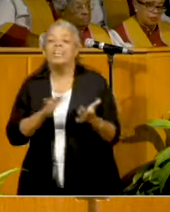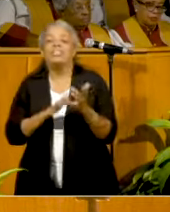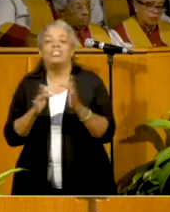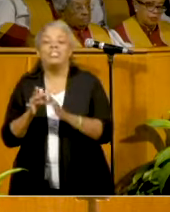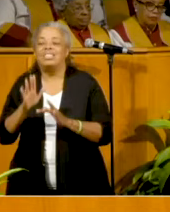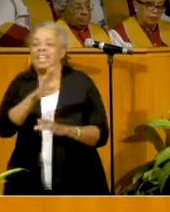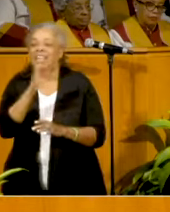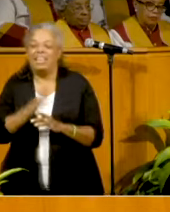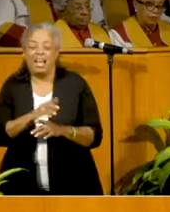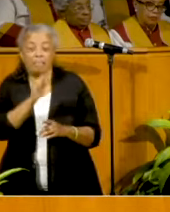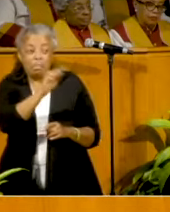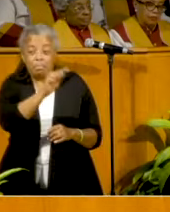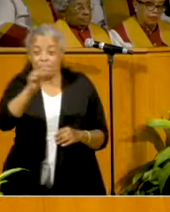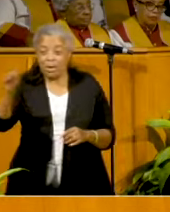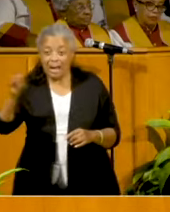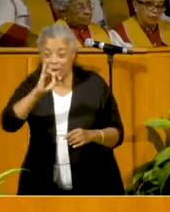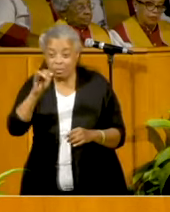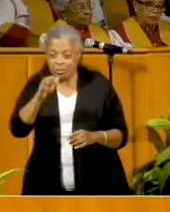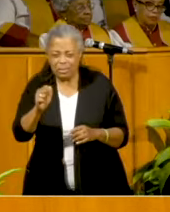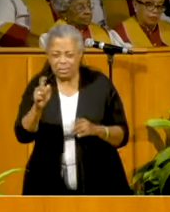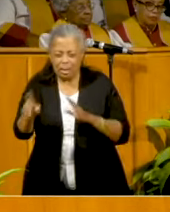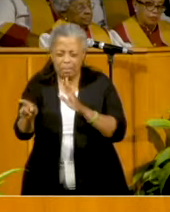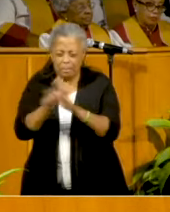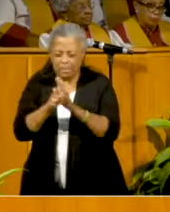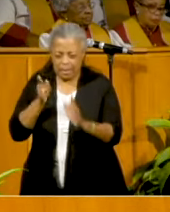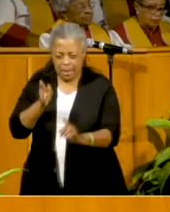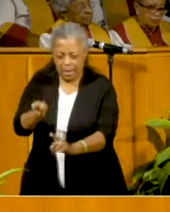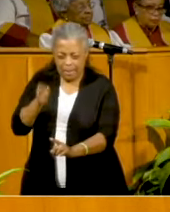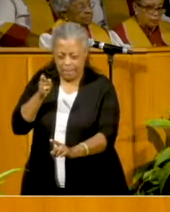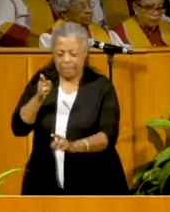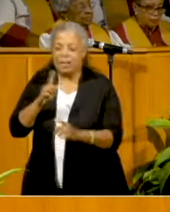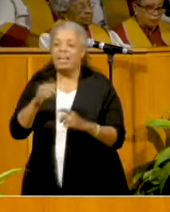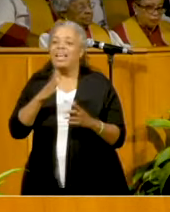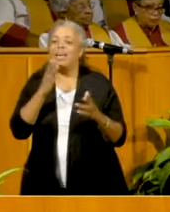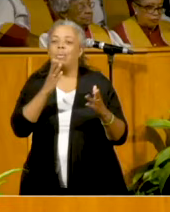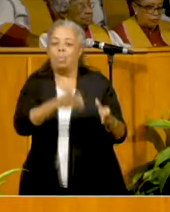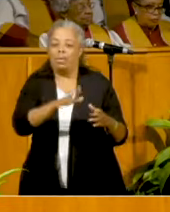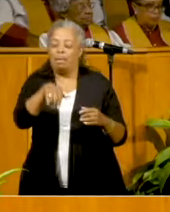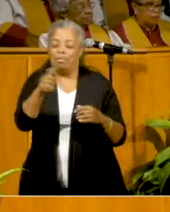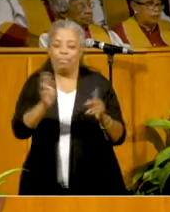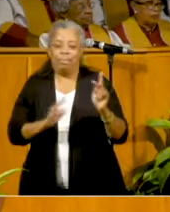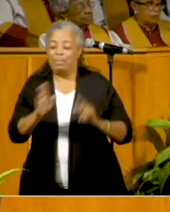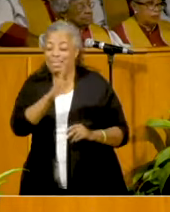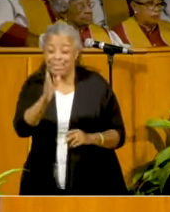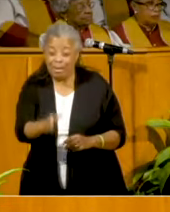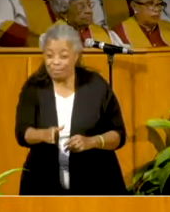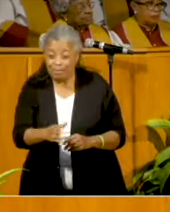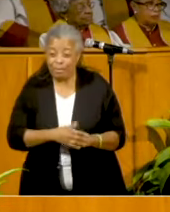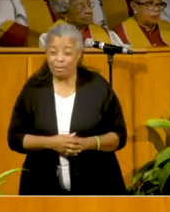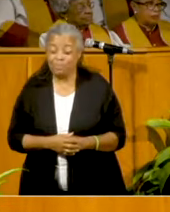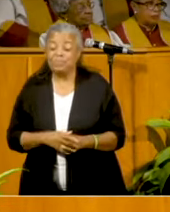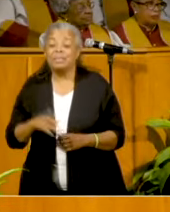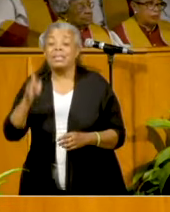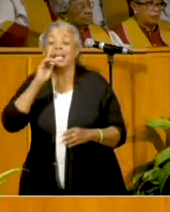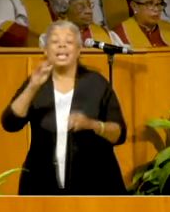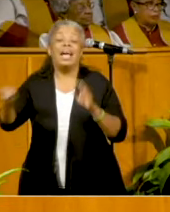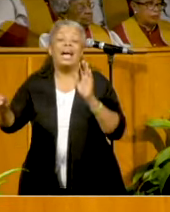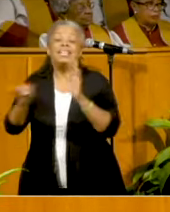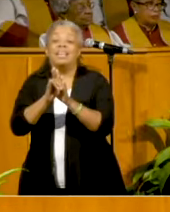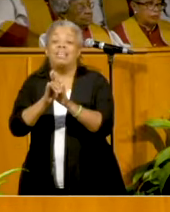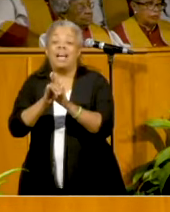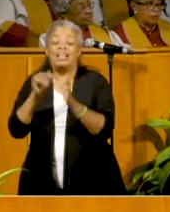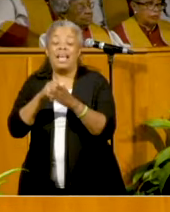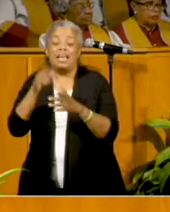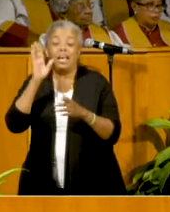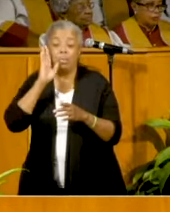never pointed out Judas in the presence of the other disciples. He identifies he's